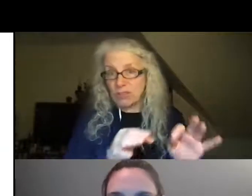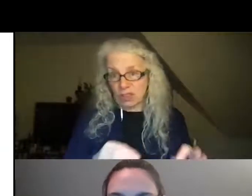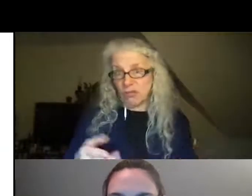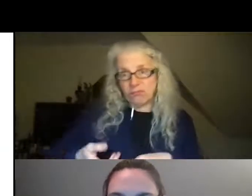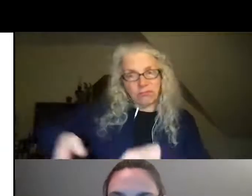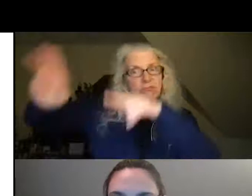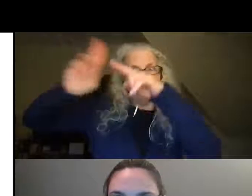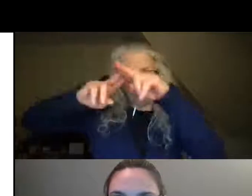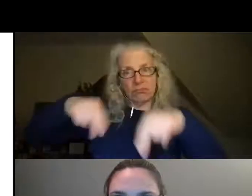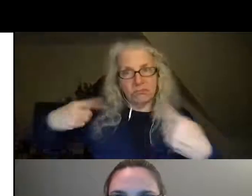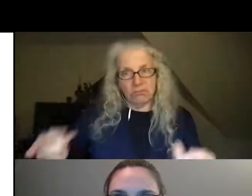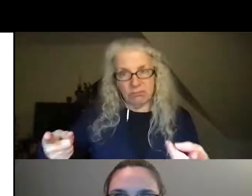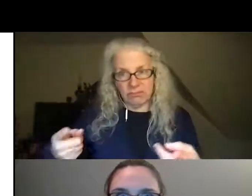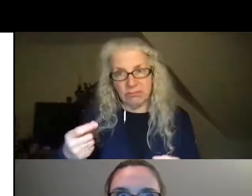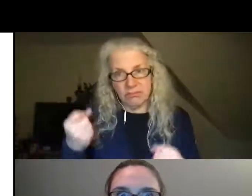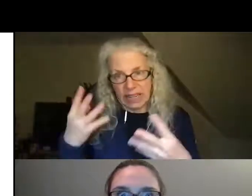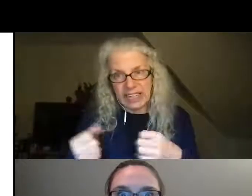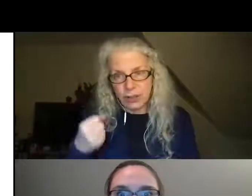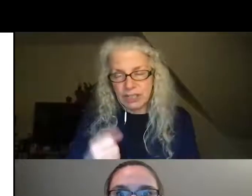increased over the years.